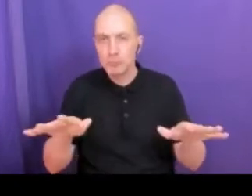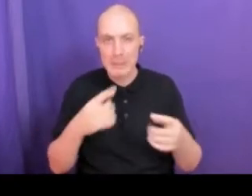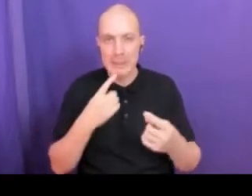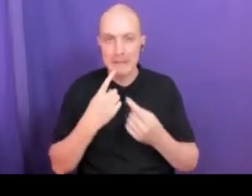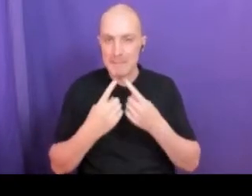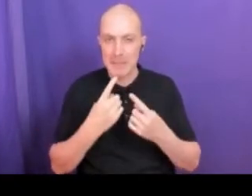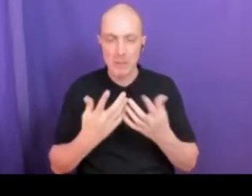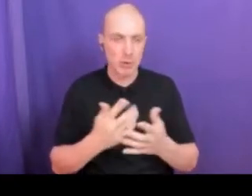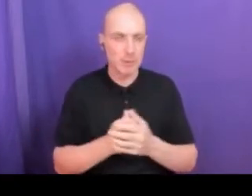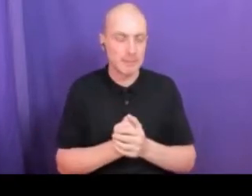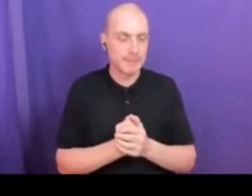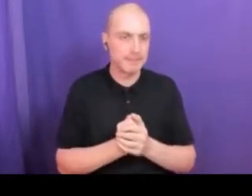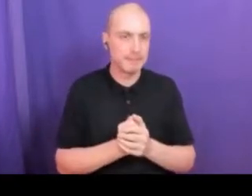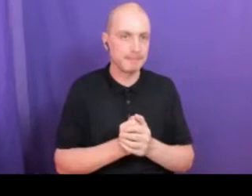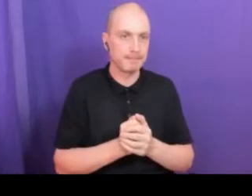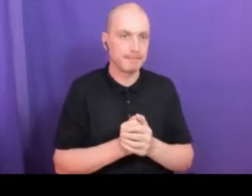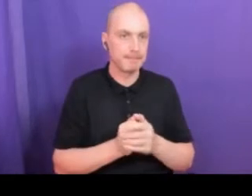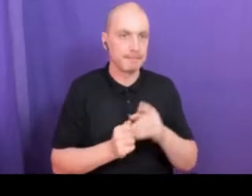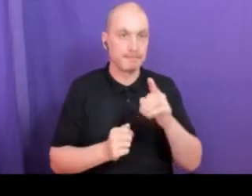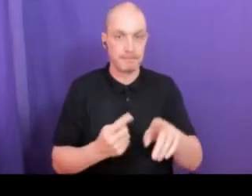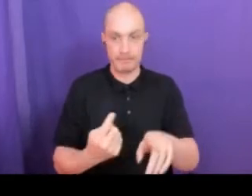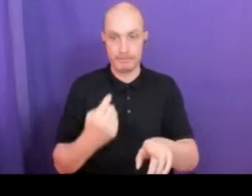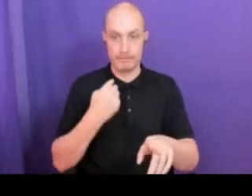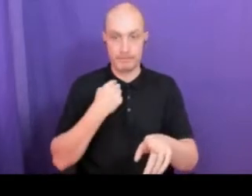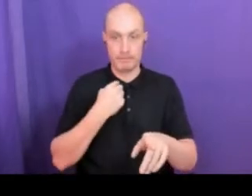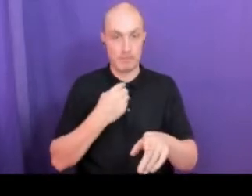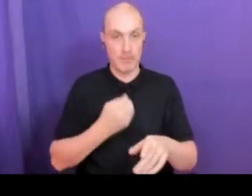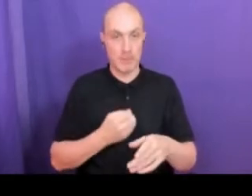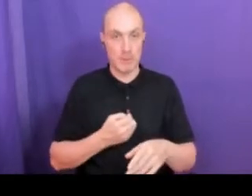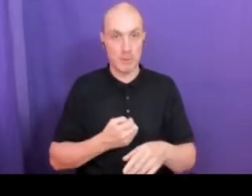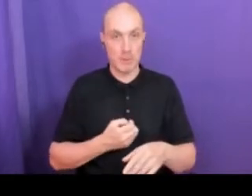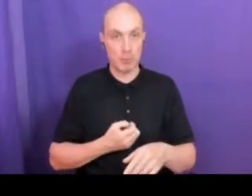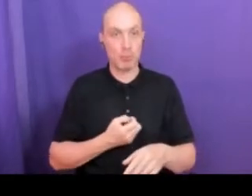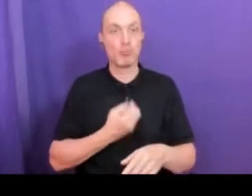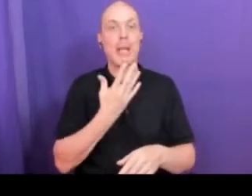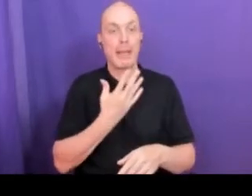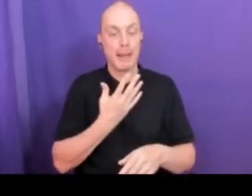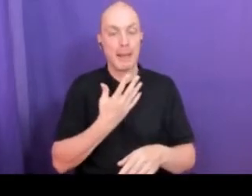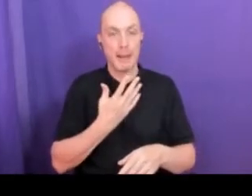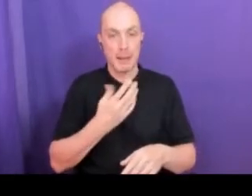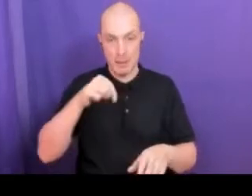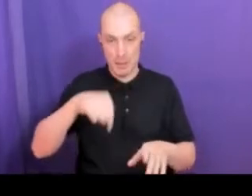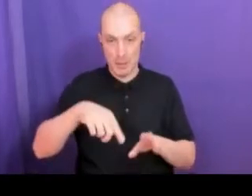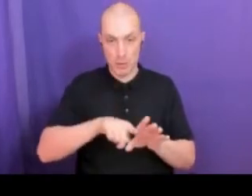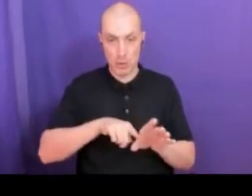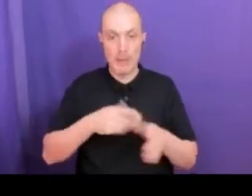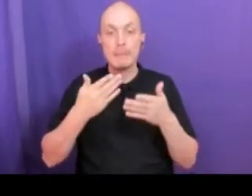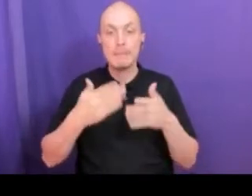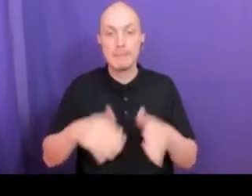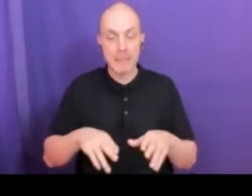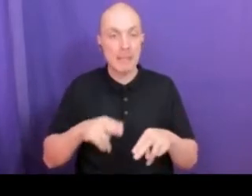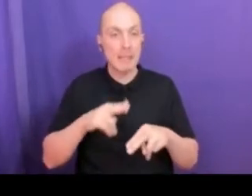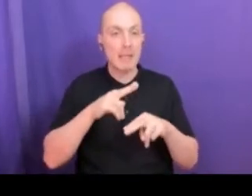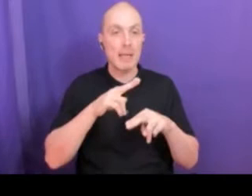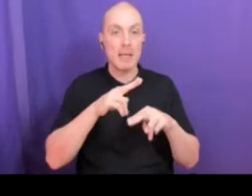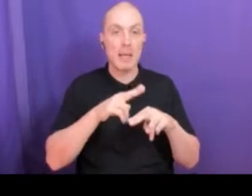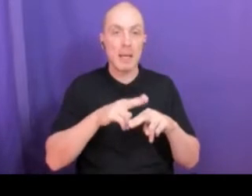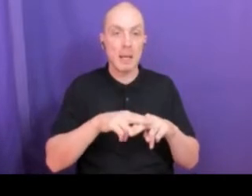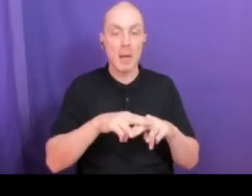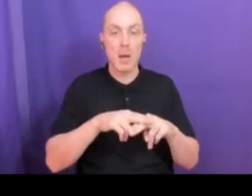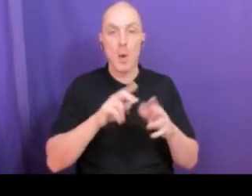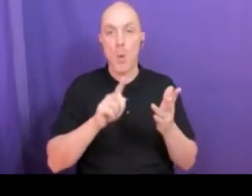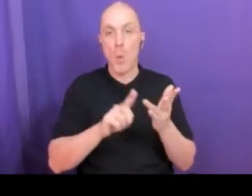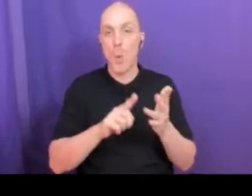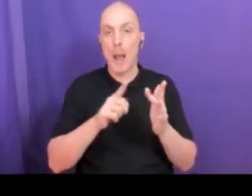So in the spring of this year, I sent out some freedom of information requests. Anybody can do this. You basically get in touch with the health